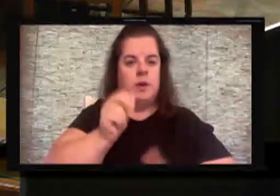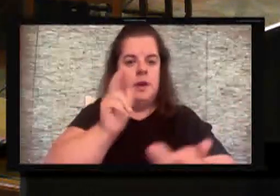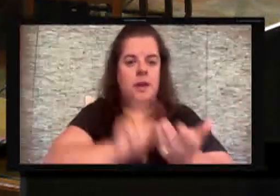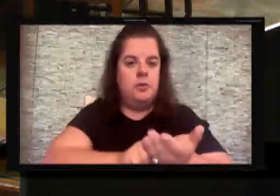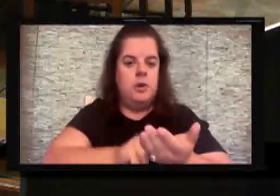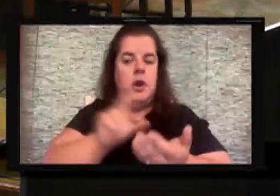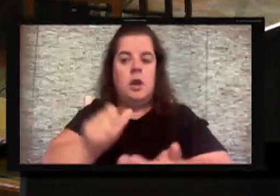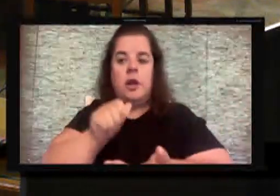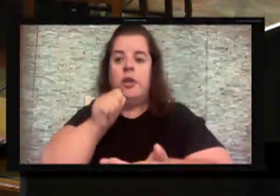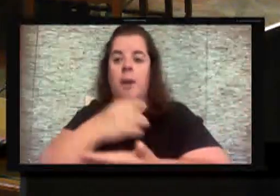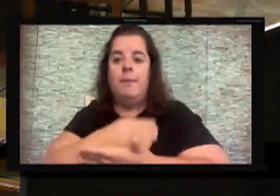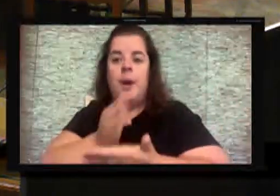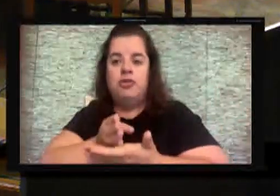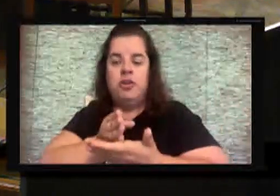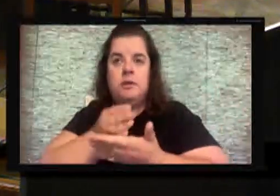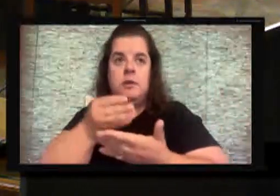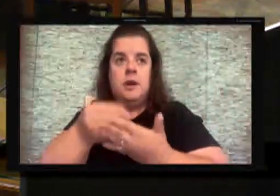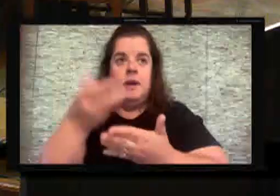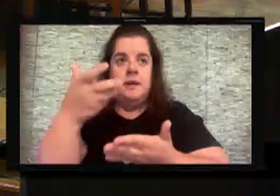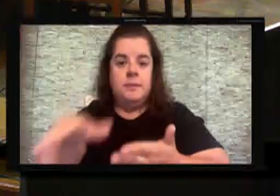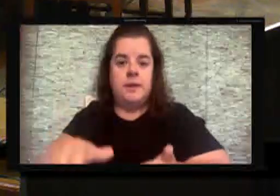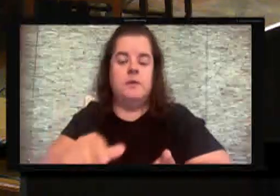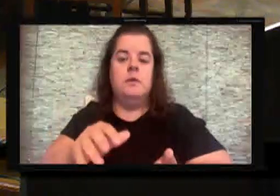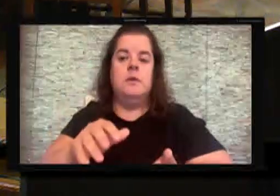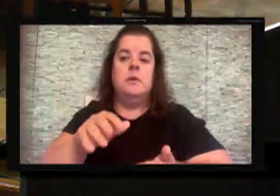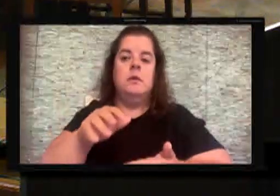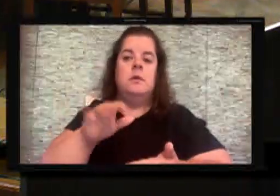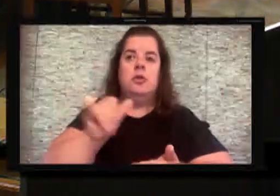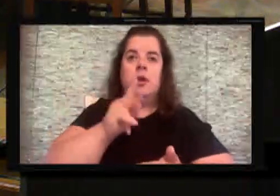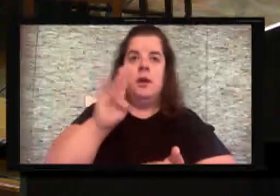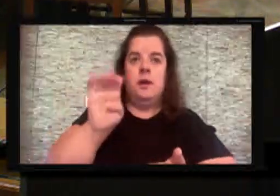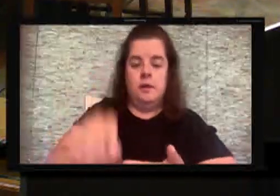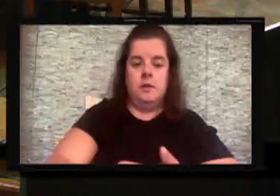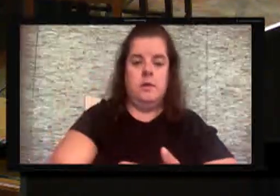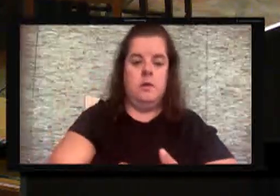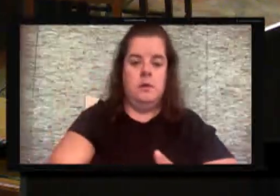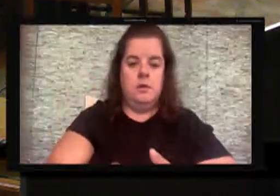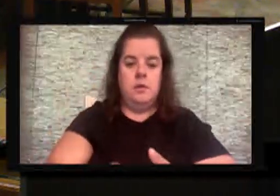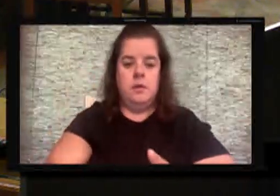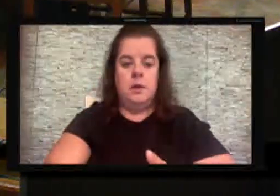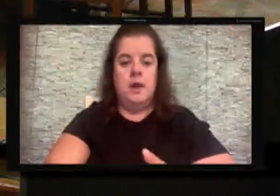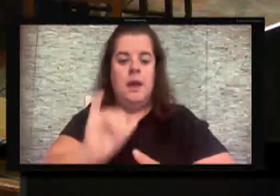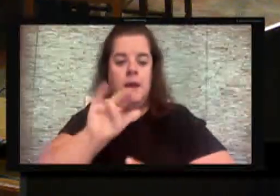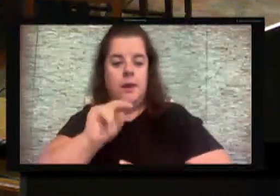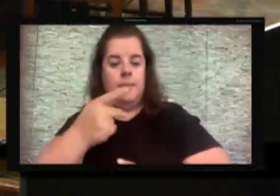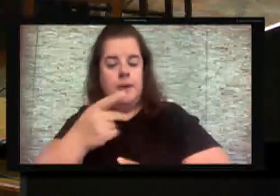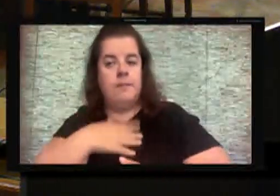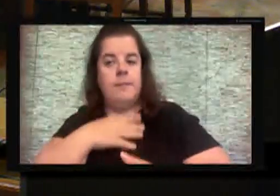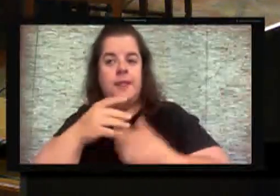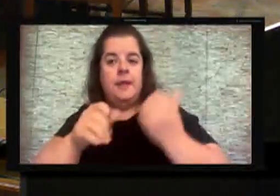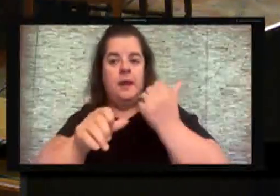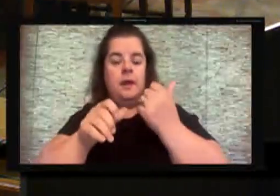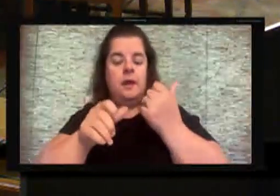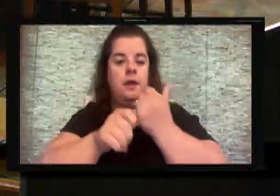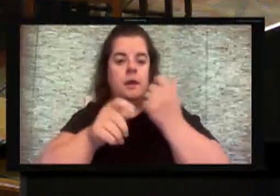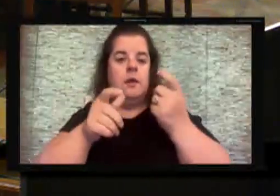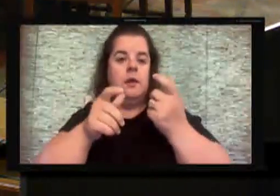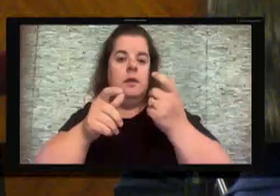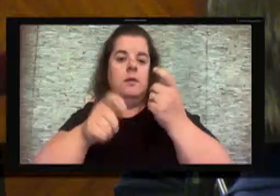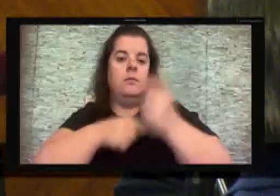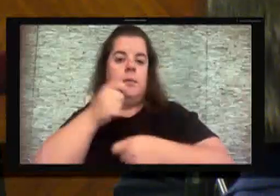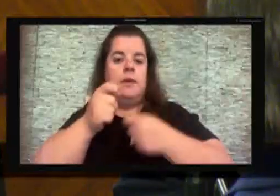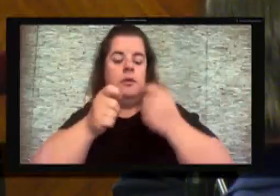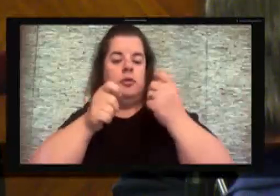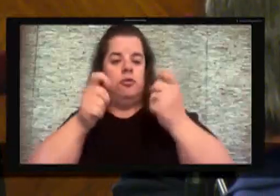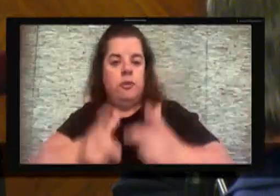unbudgeted expenses. I'm Jackie Rowden. I'm the assistant director in IT and I'm acting director while Heidi's out of town. And I'm